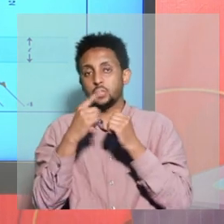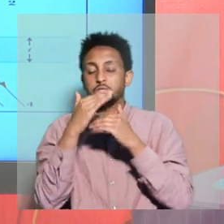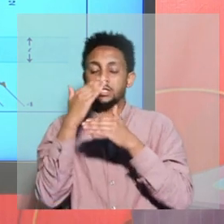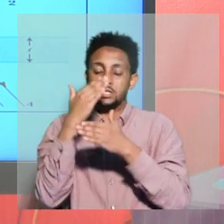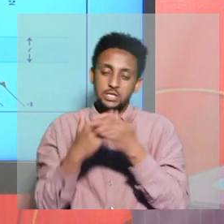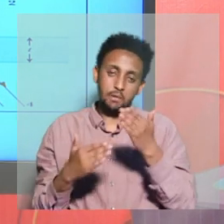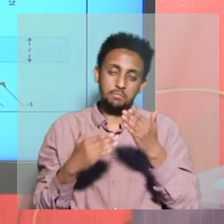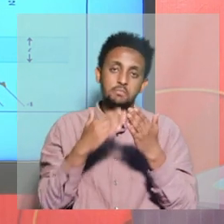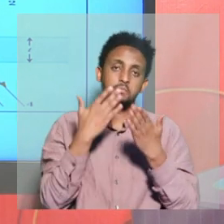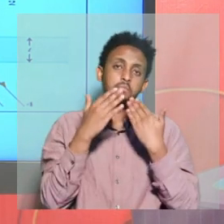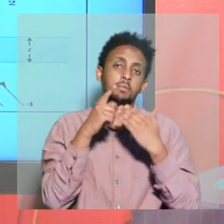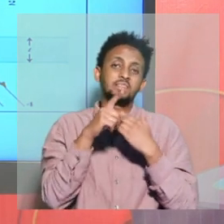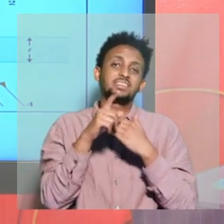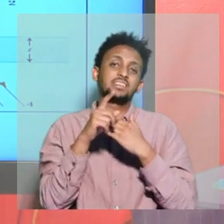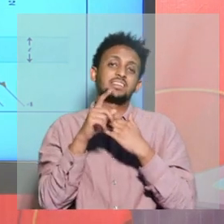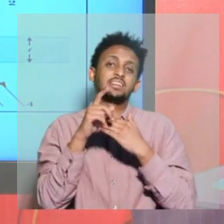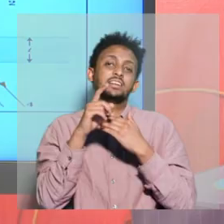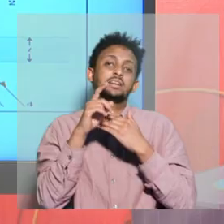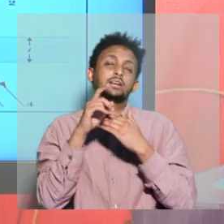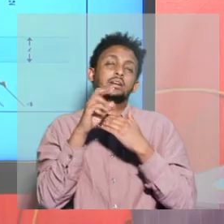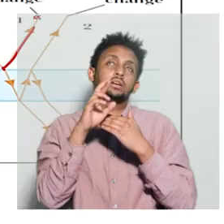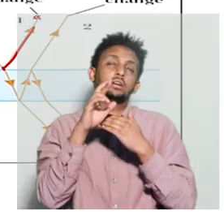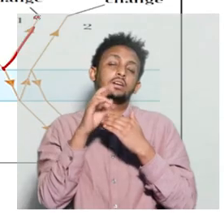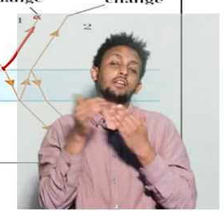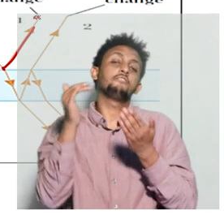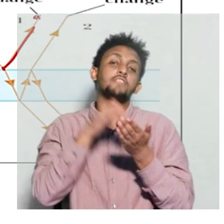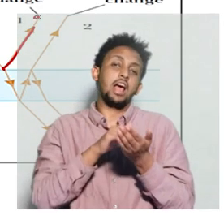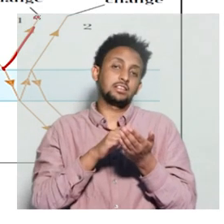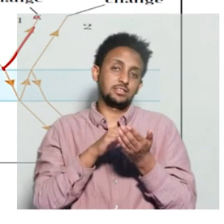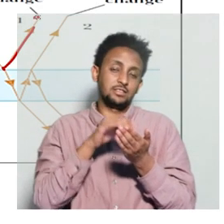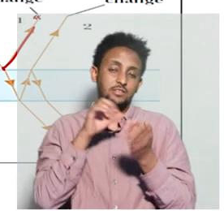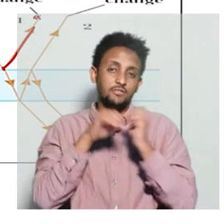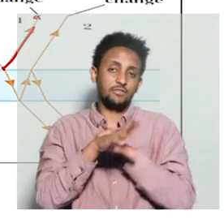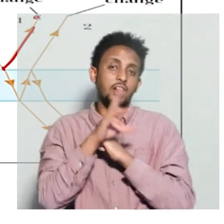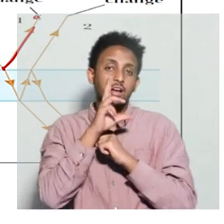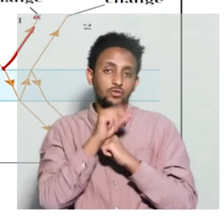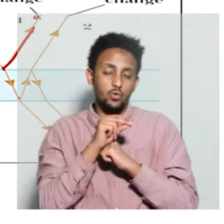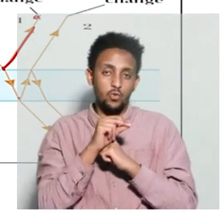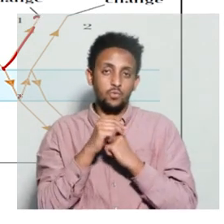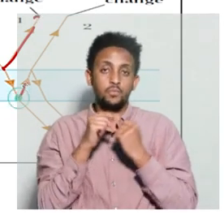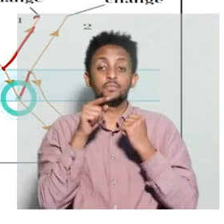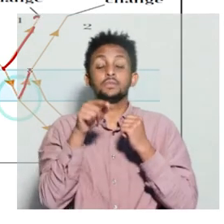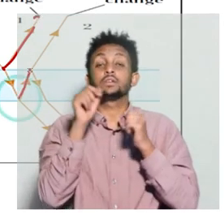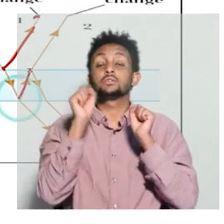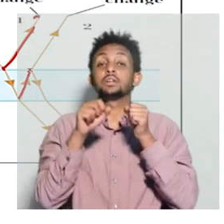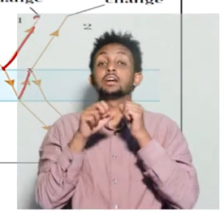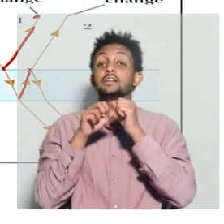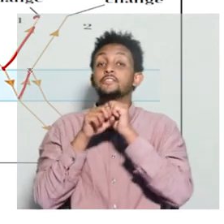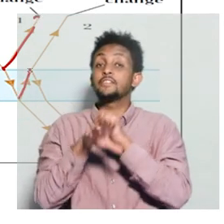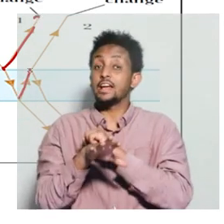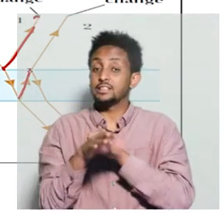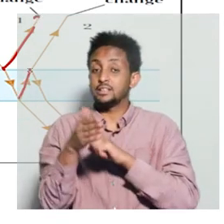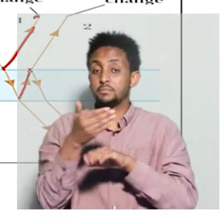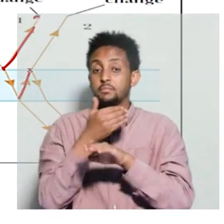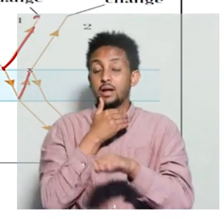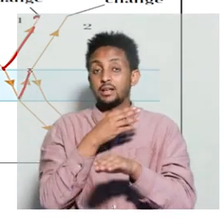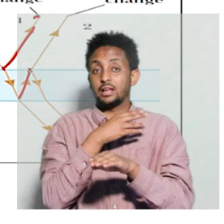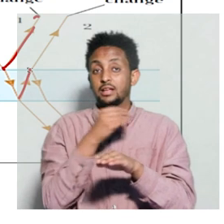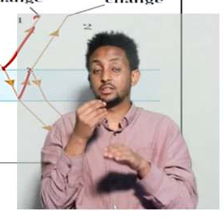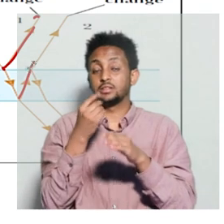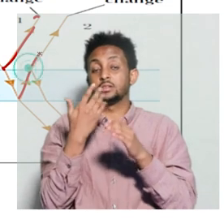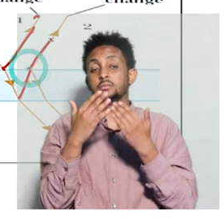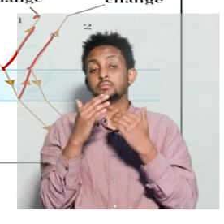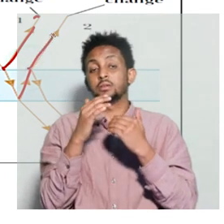of it might be refracted and face the lower boundary. As well, it will be reflected back and as